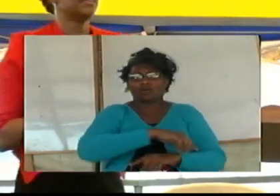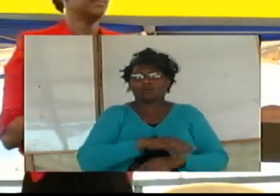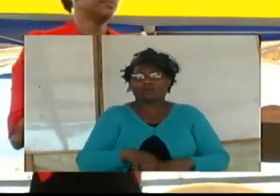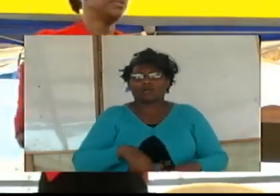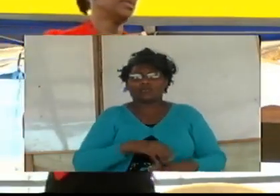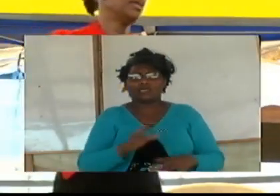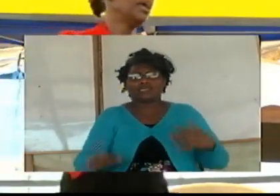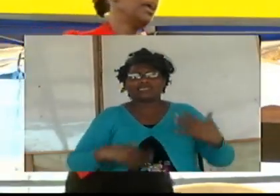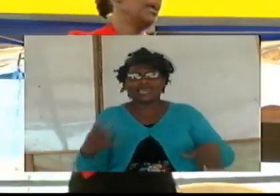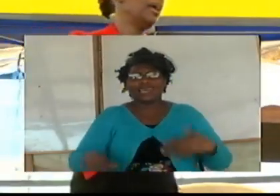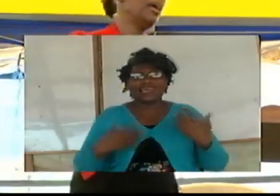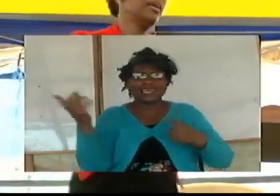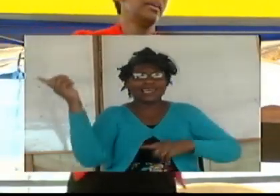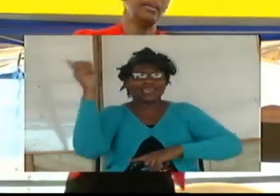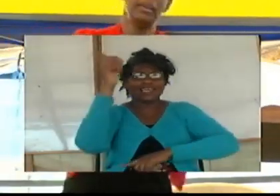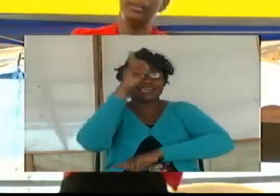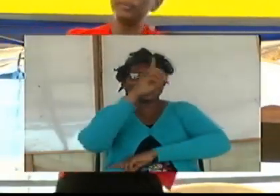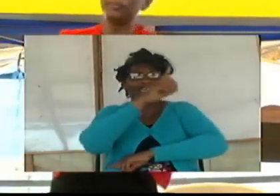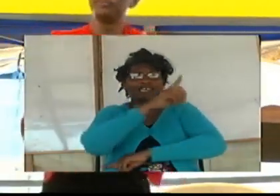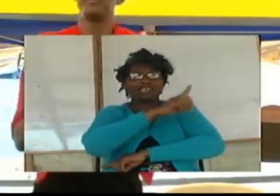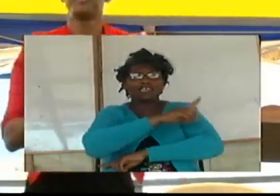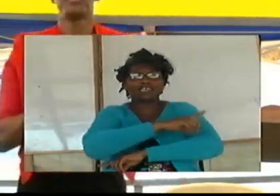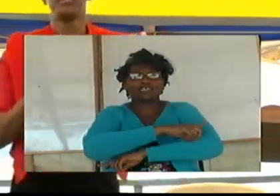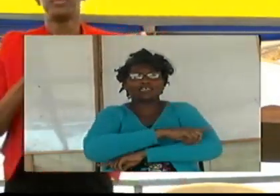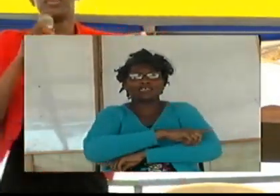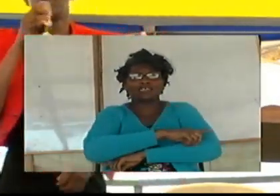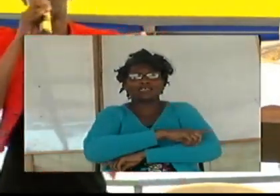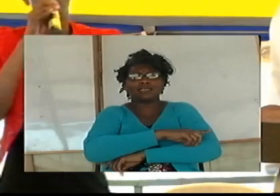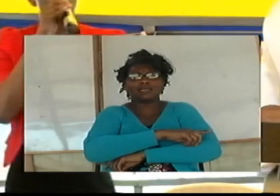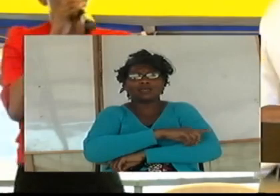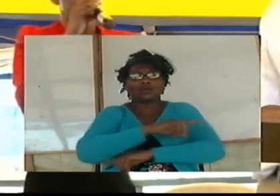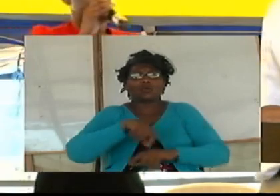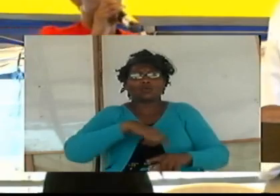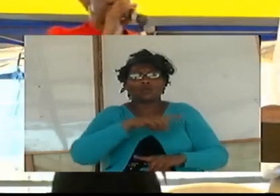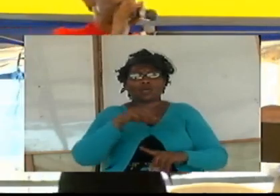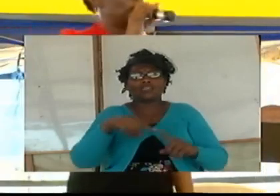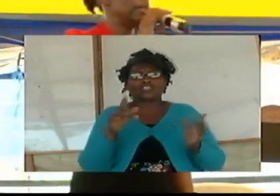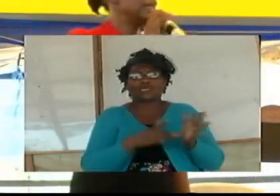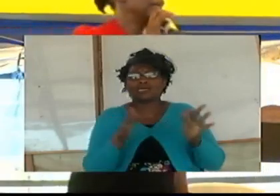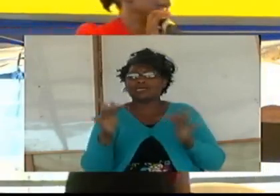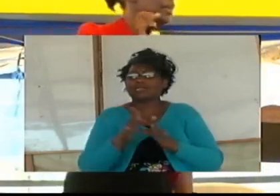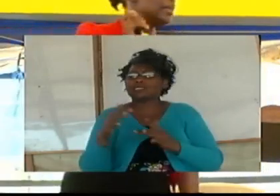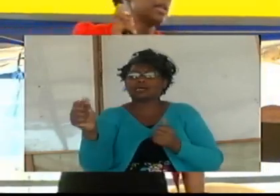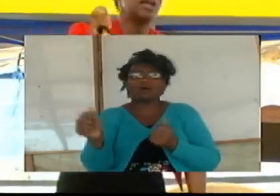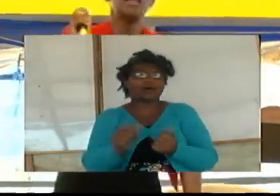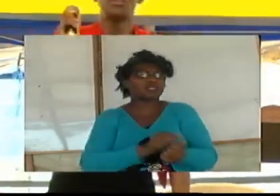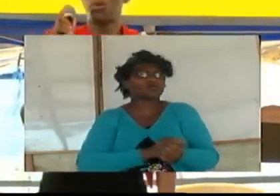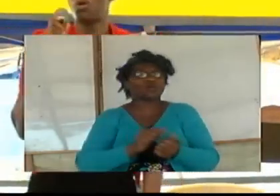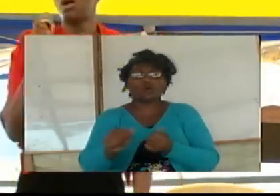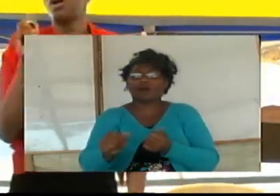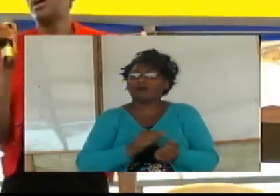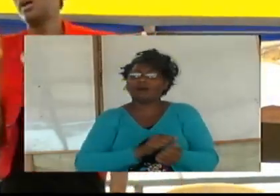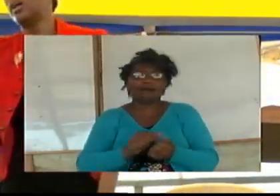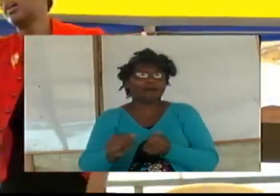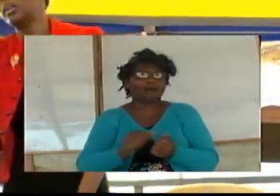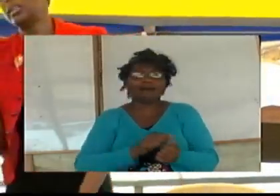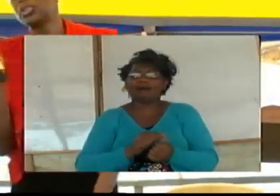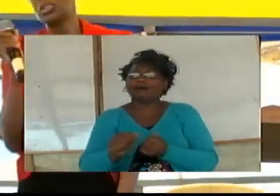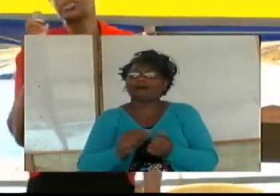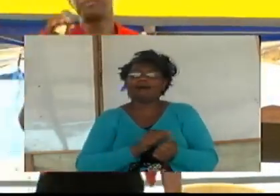Oh, happy day. Come on, it's coming. When Jesus